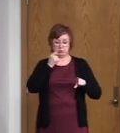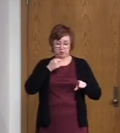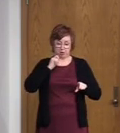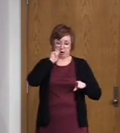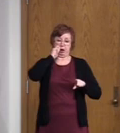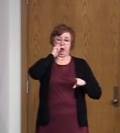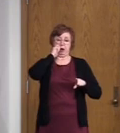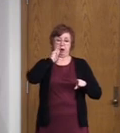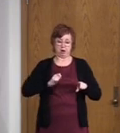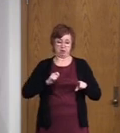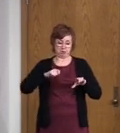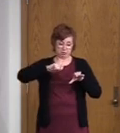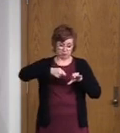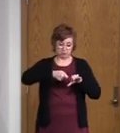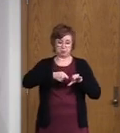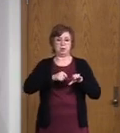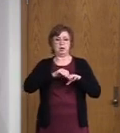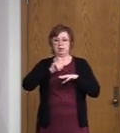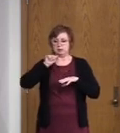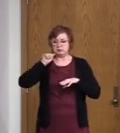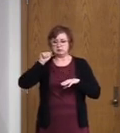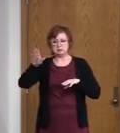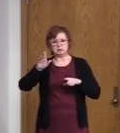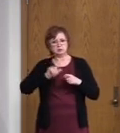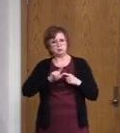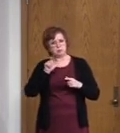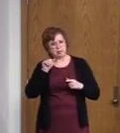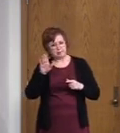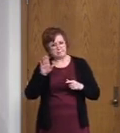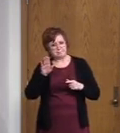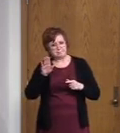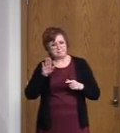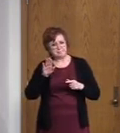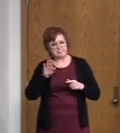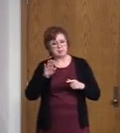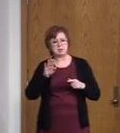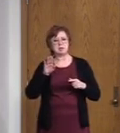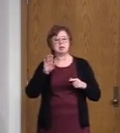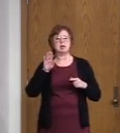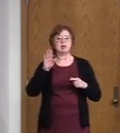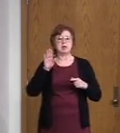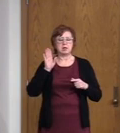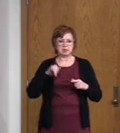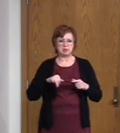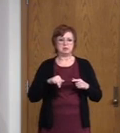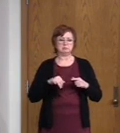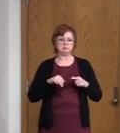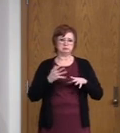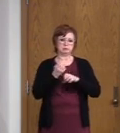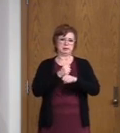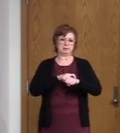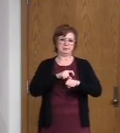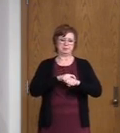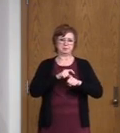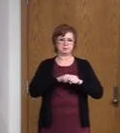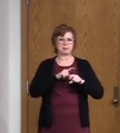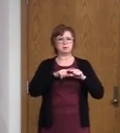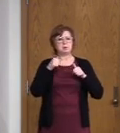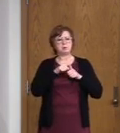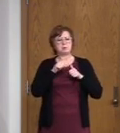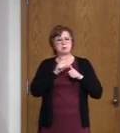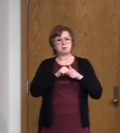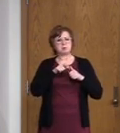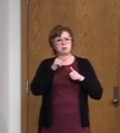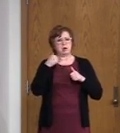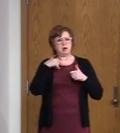determined by a medical health officer to be of a priority. So, for example, a suspected outbreak, and as you know, we've distributed gene expert machines